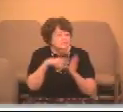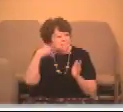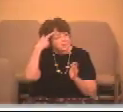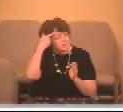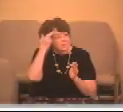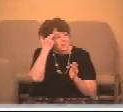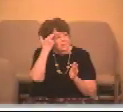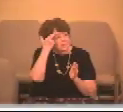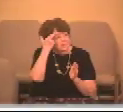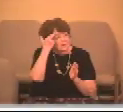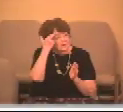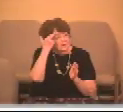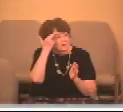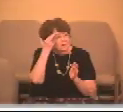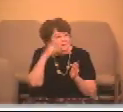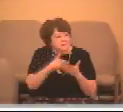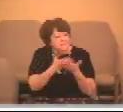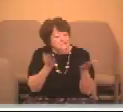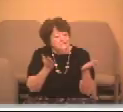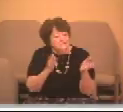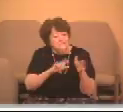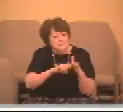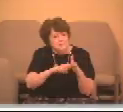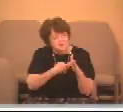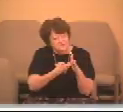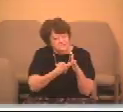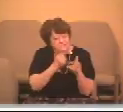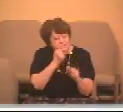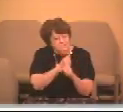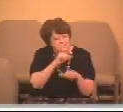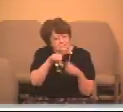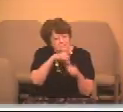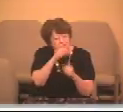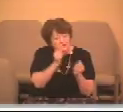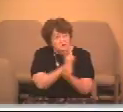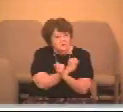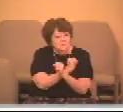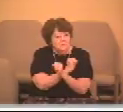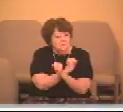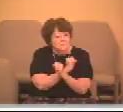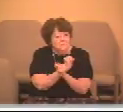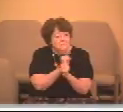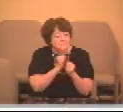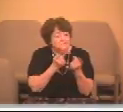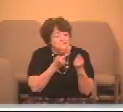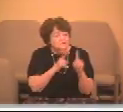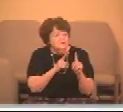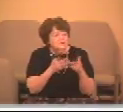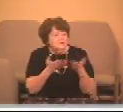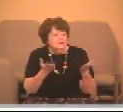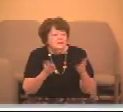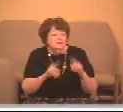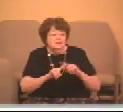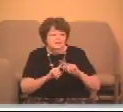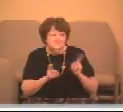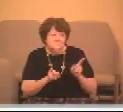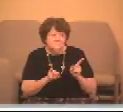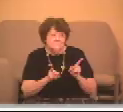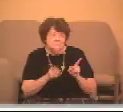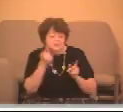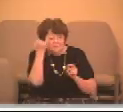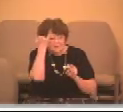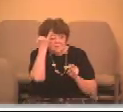knew that there was a key to making relationships work when there are differences of